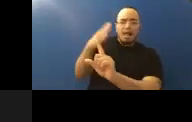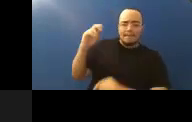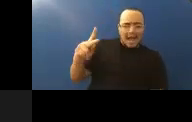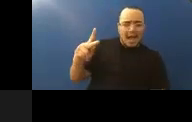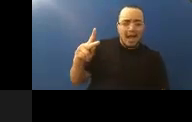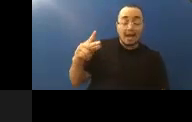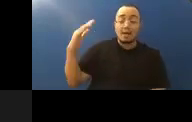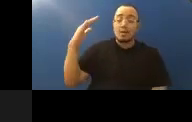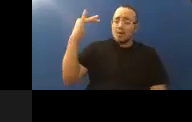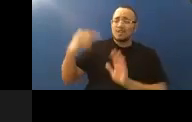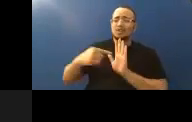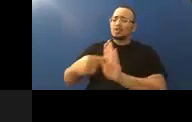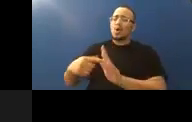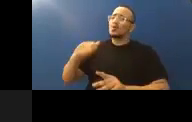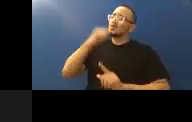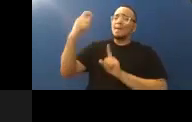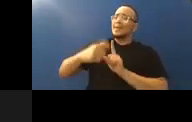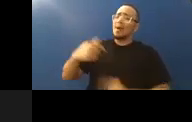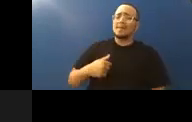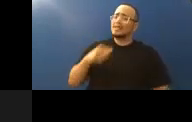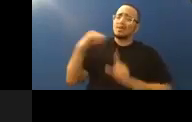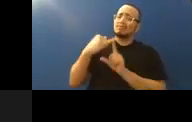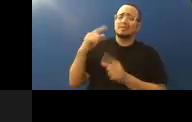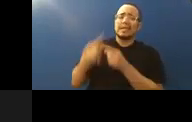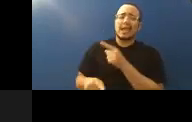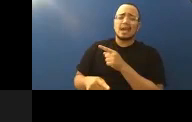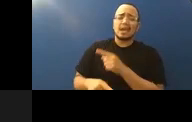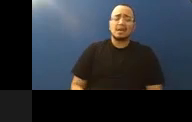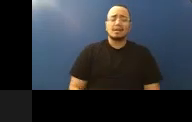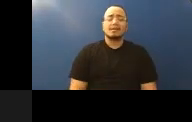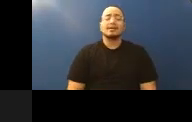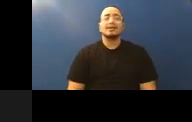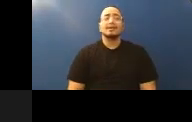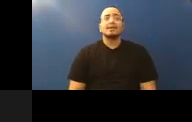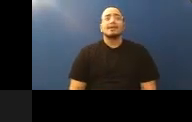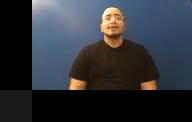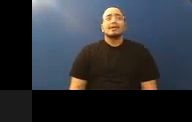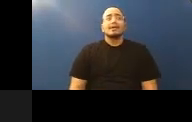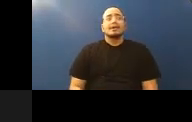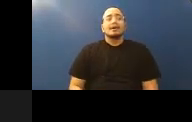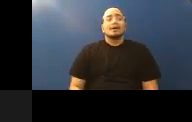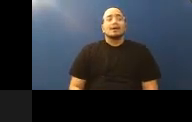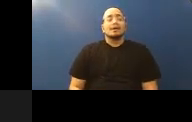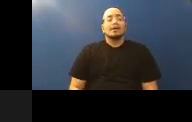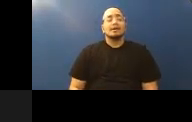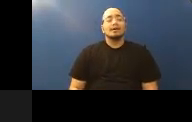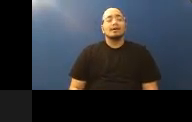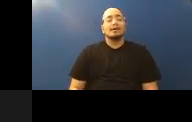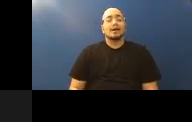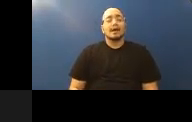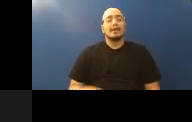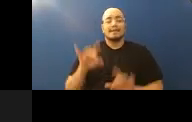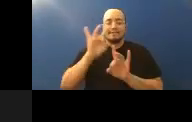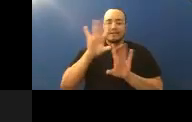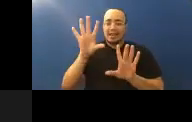I'm not to be messed with. Right. Like, and, you know, I think, like, the way how we think about violence, right, the